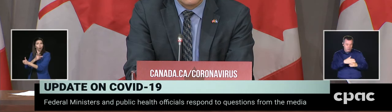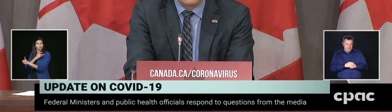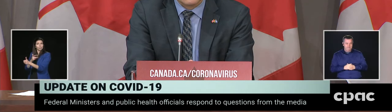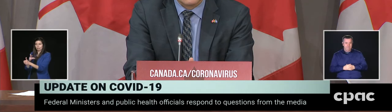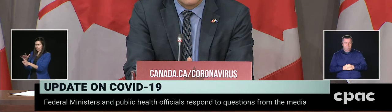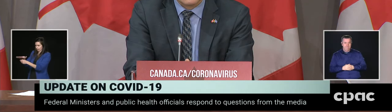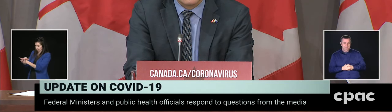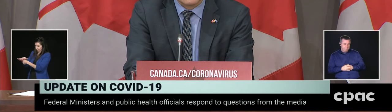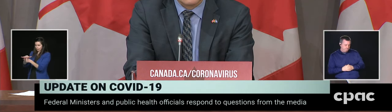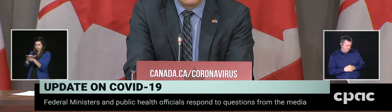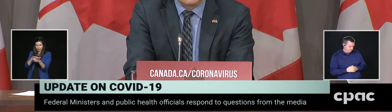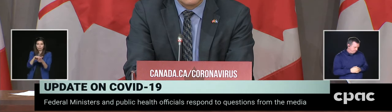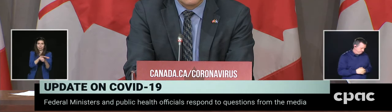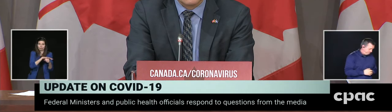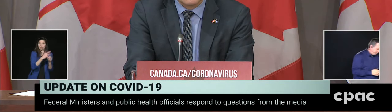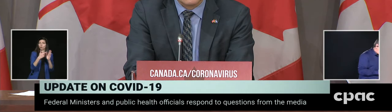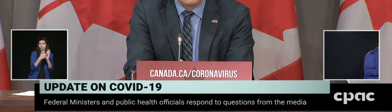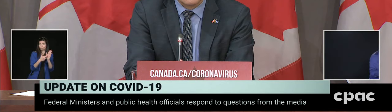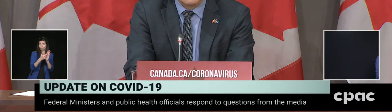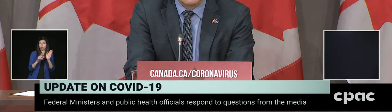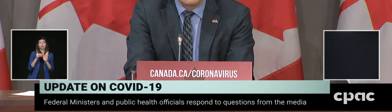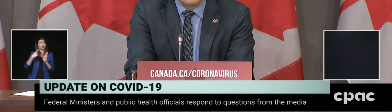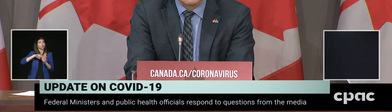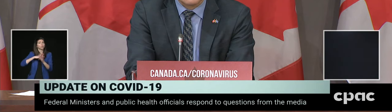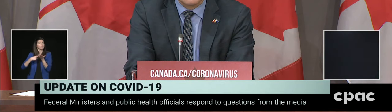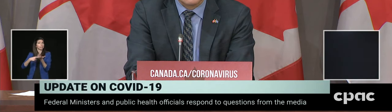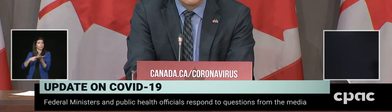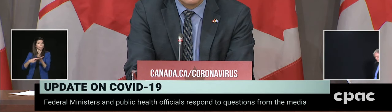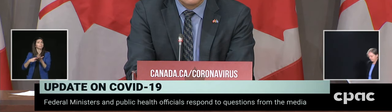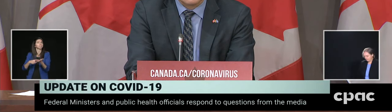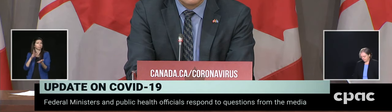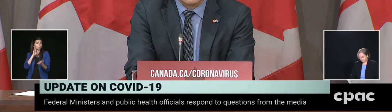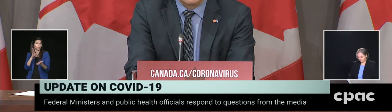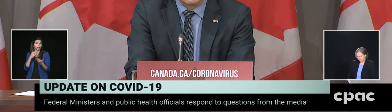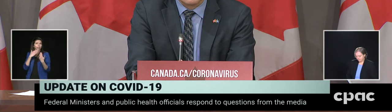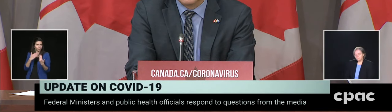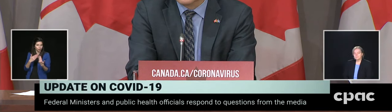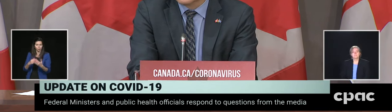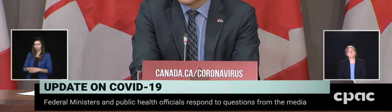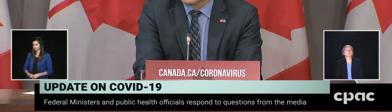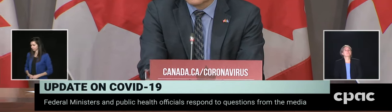Merci, M. le ministre. On va maintenant prendre les questions dans la salle. Starting with Ian Wood, CTV.